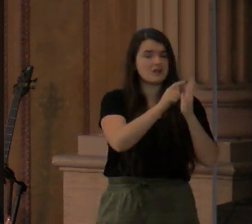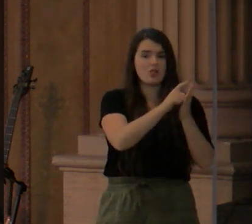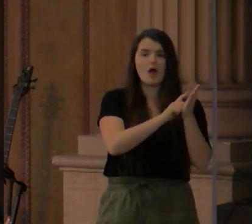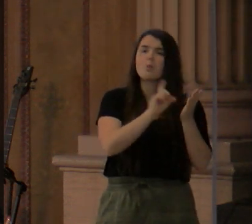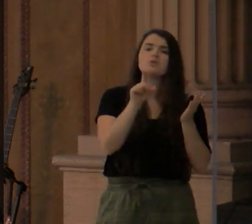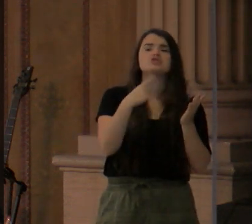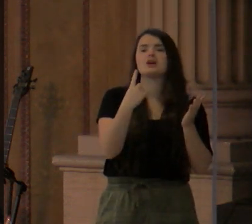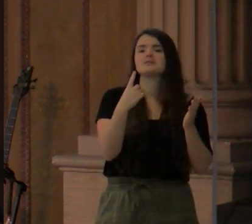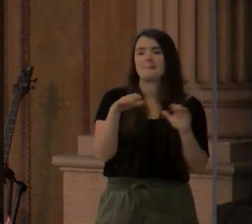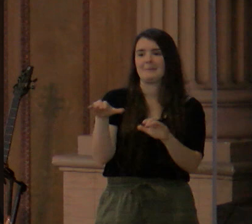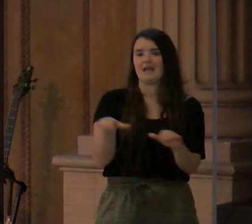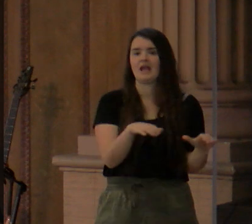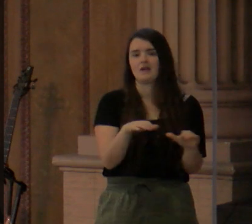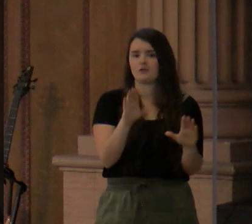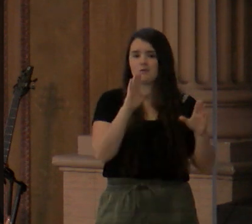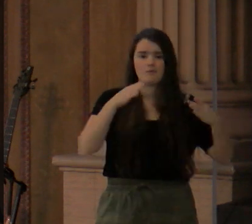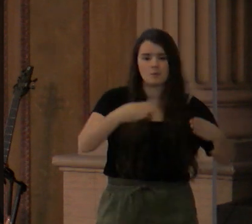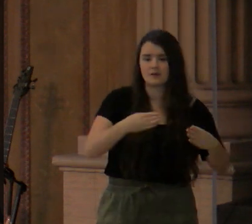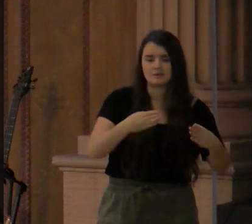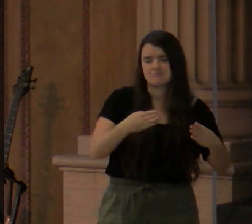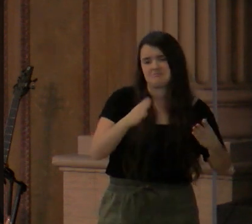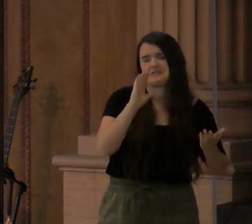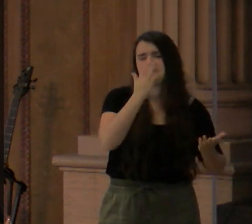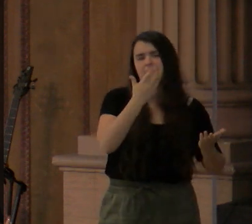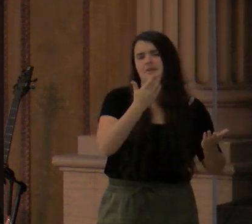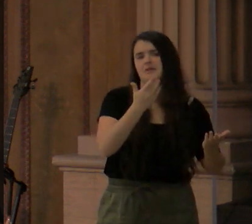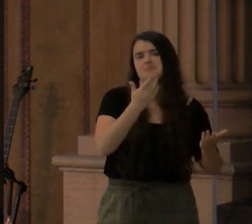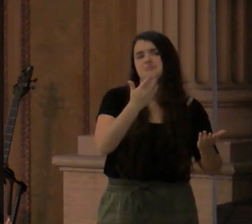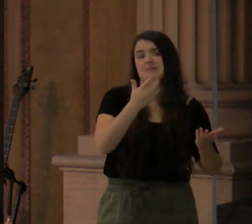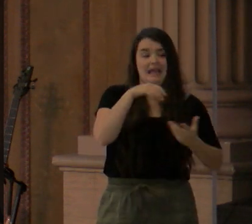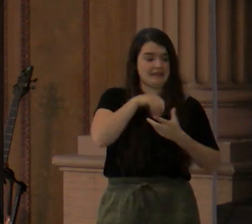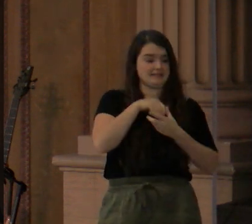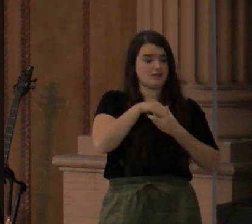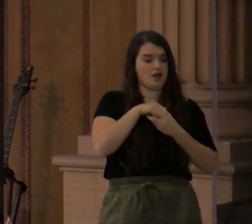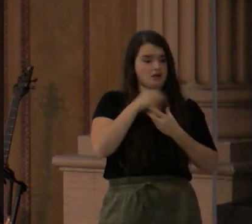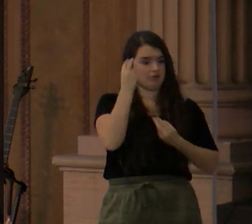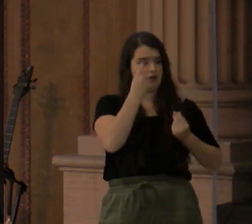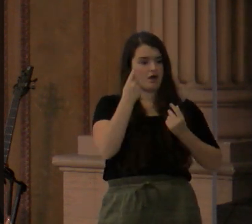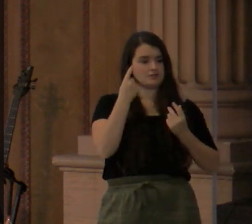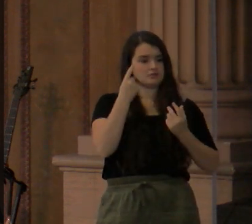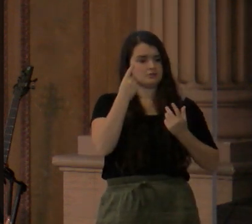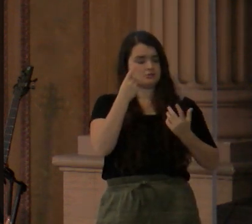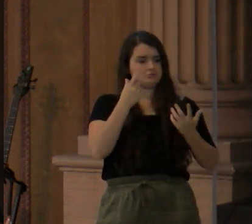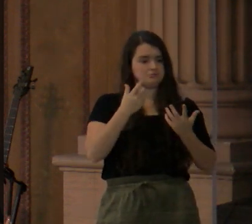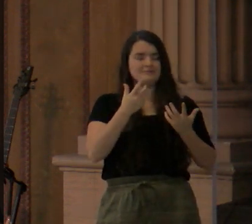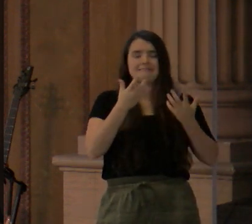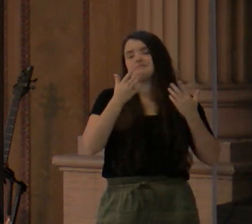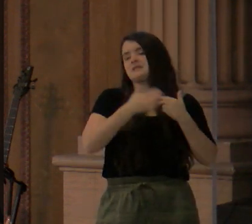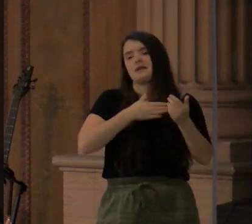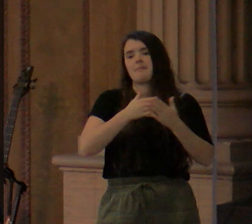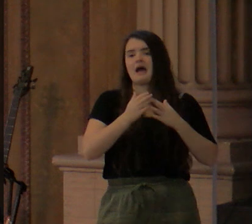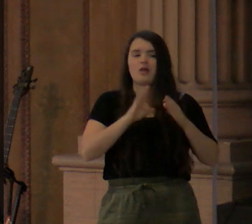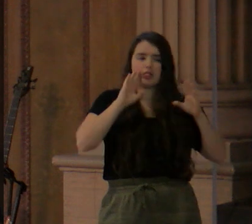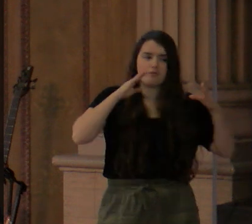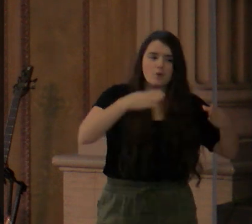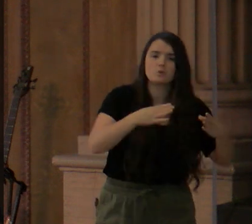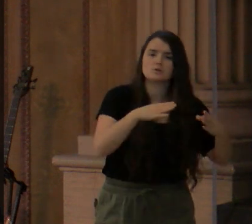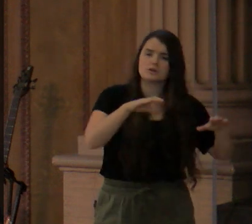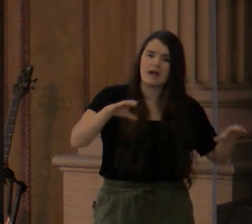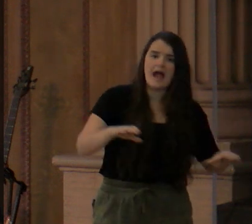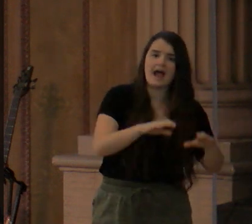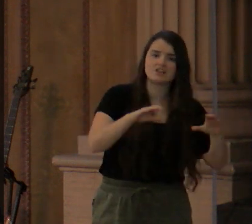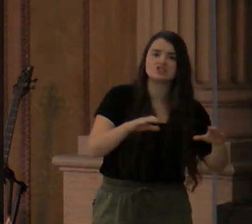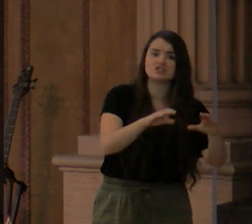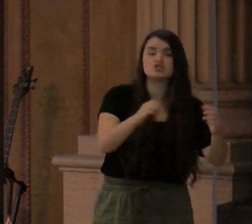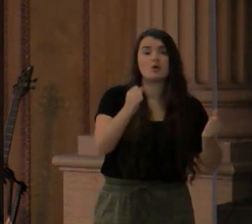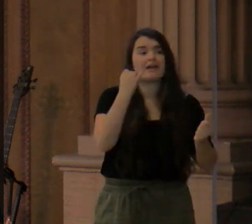external behavior. That's how it seemed. Like whatever was going on on the inside, as long as you were doing what was right on the outside, you would obey 9